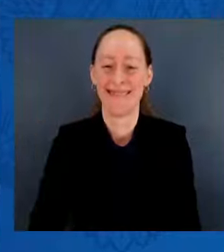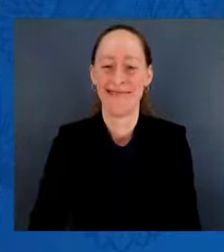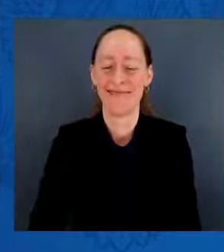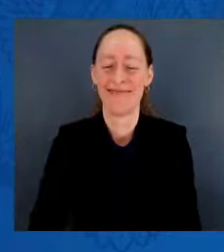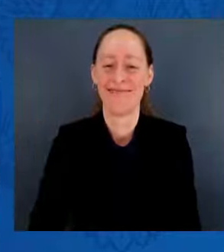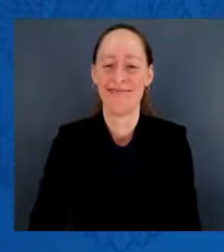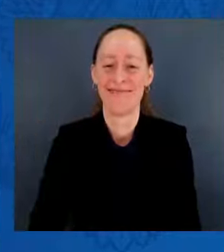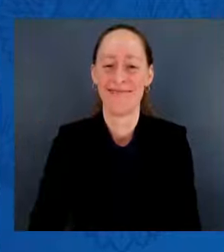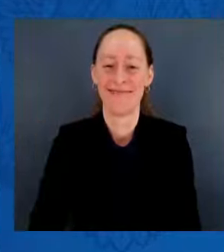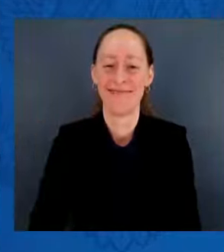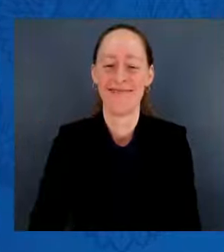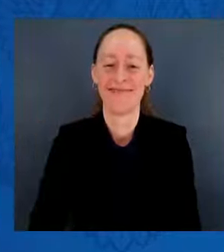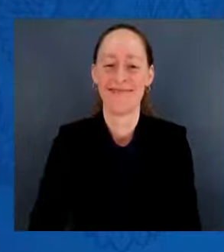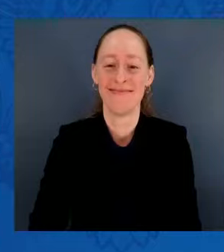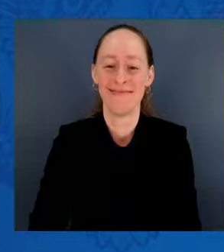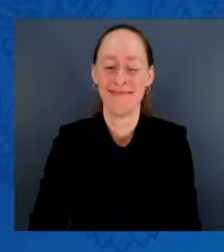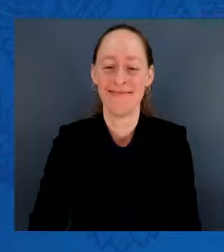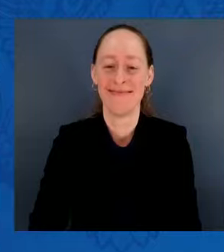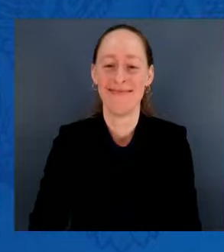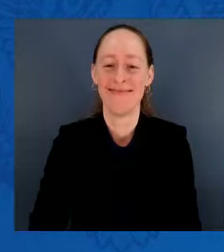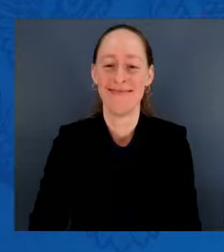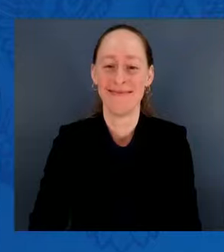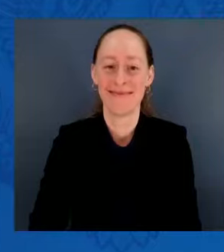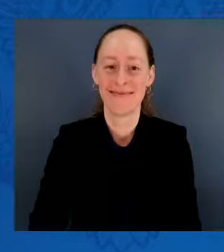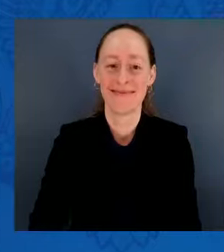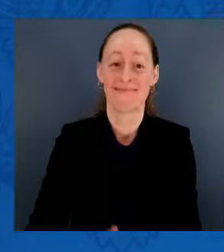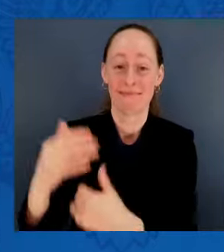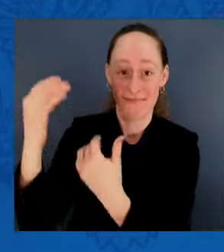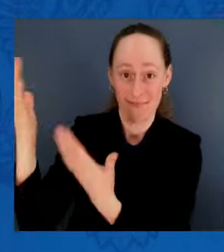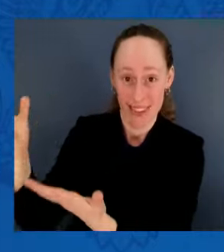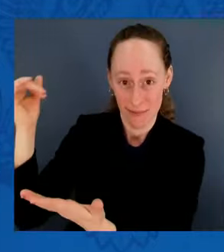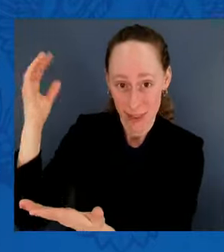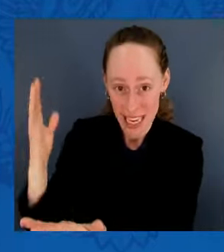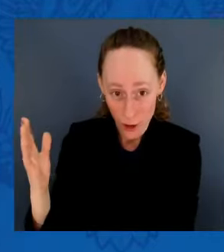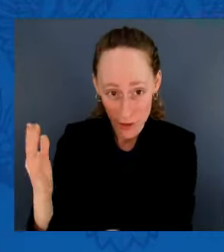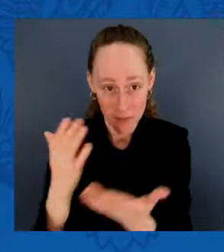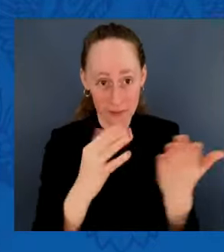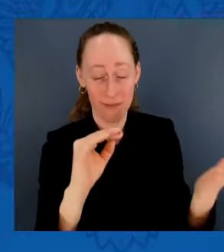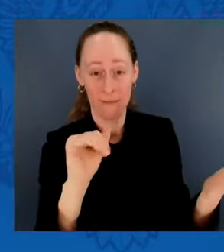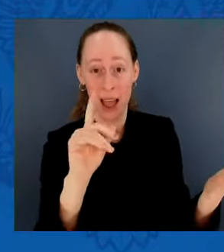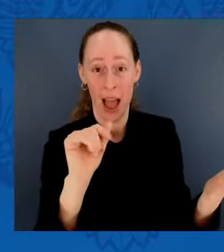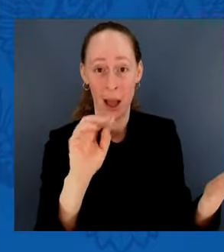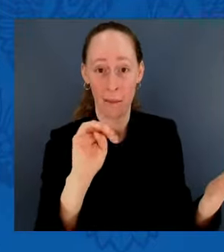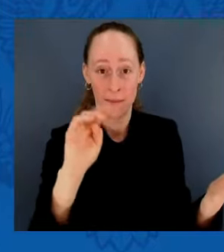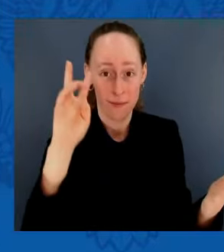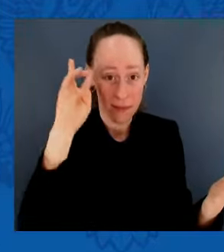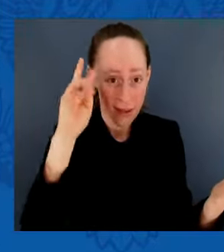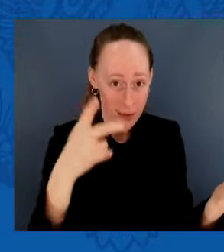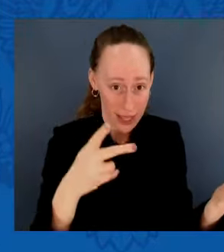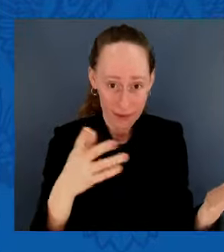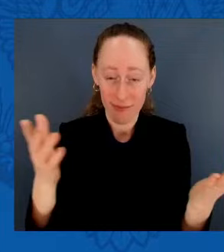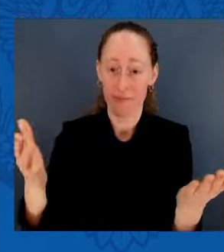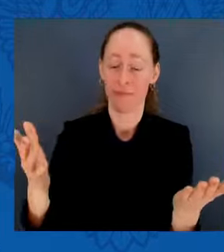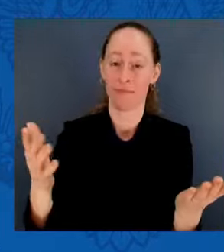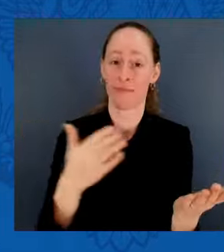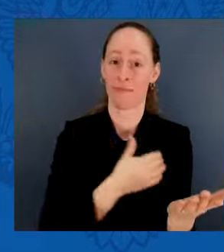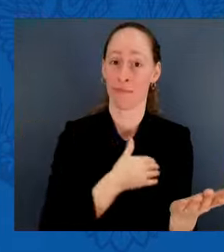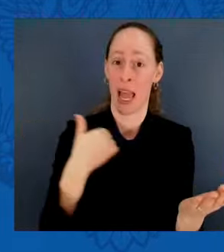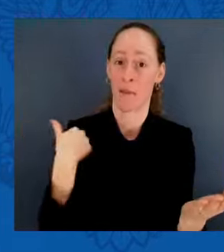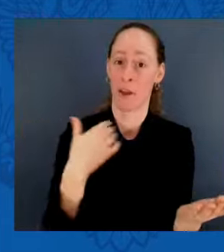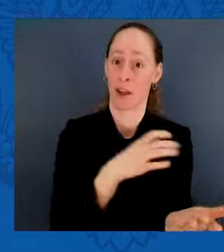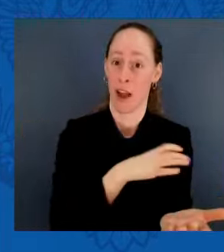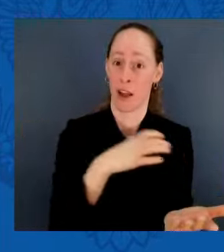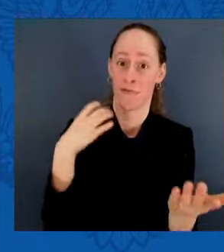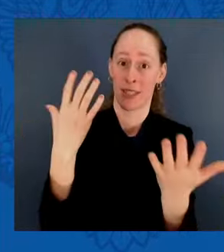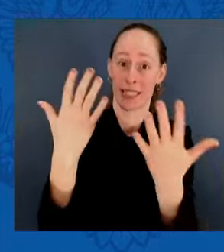Mr. Speaker, Madam Vice President, members of Congress, my fellow Americans, in